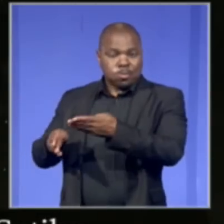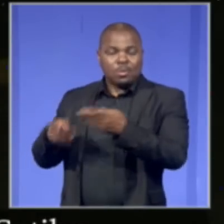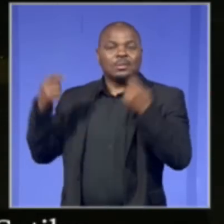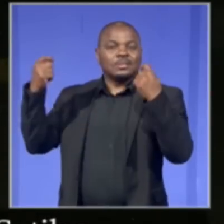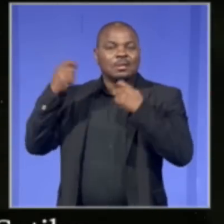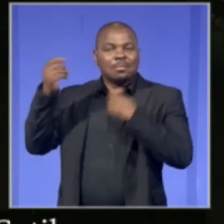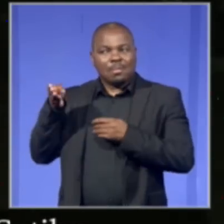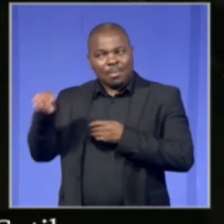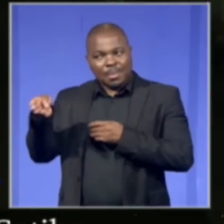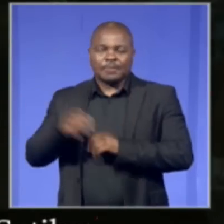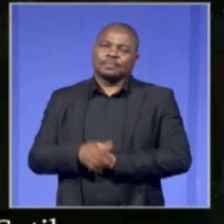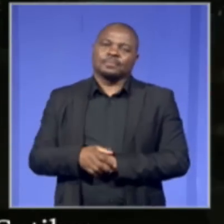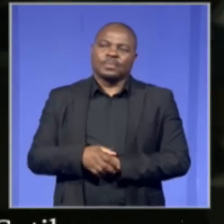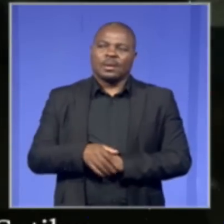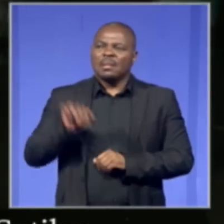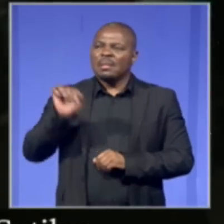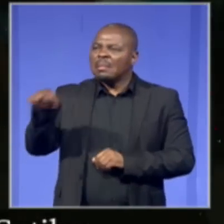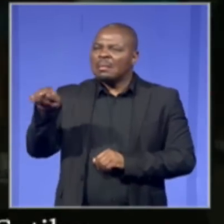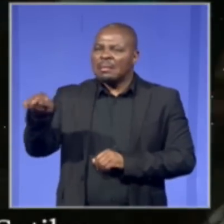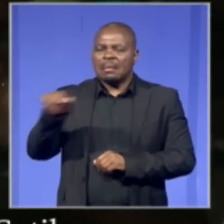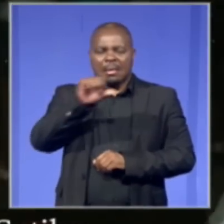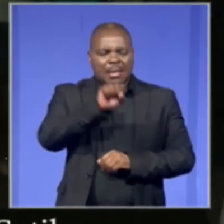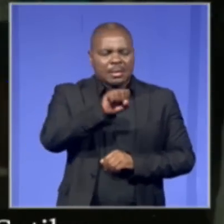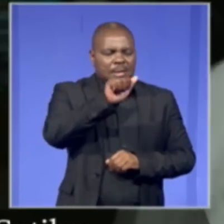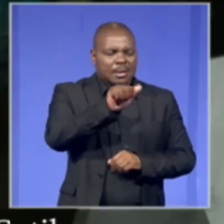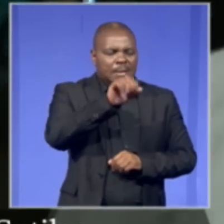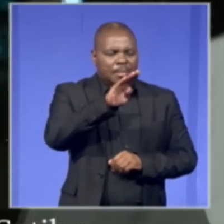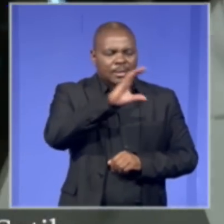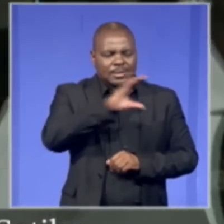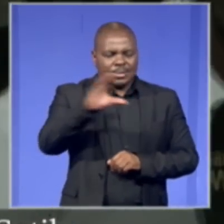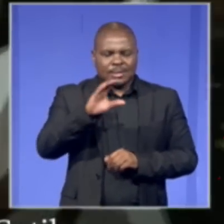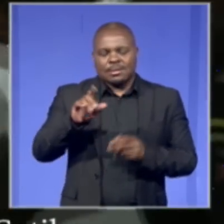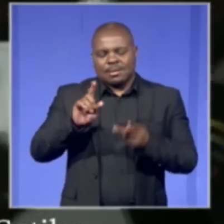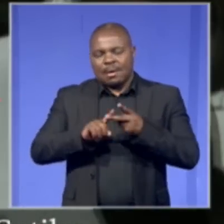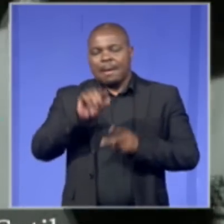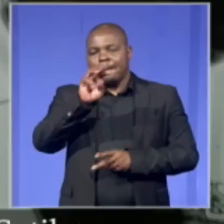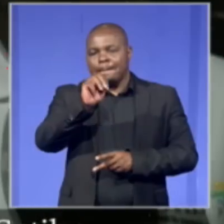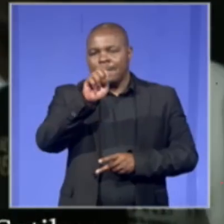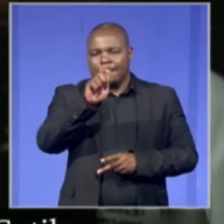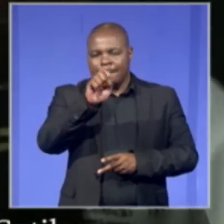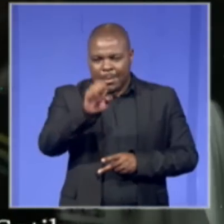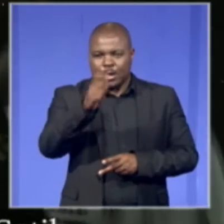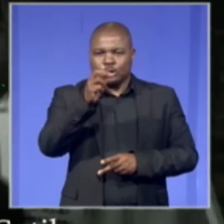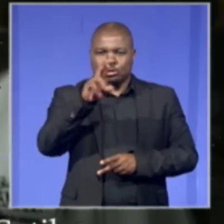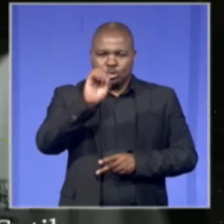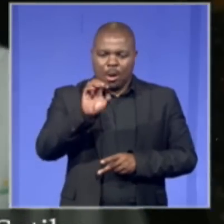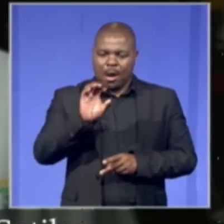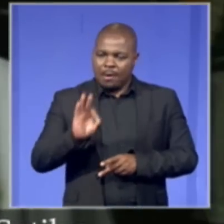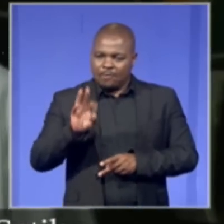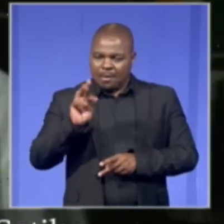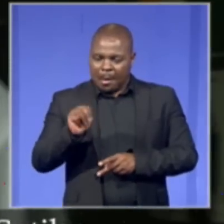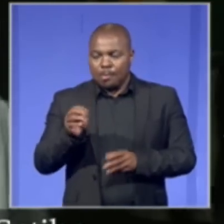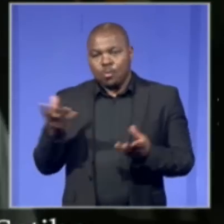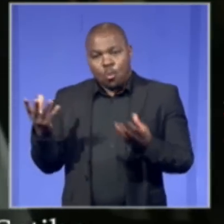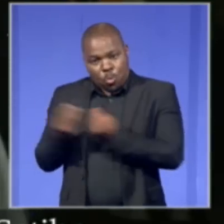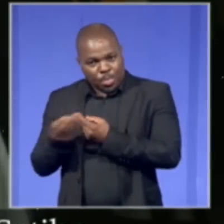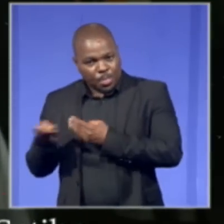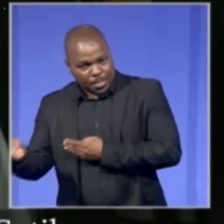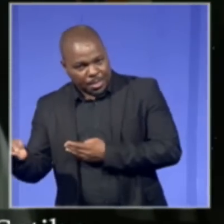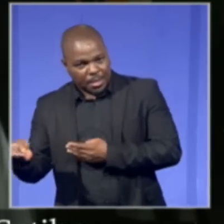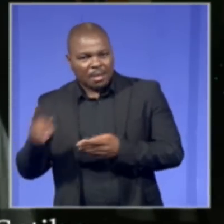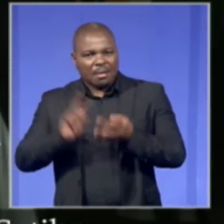eteletswe pele ke ka tshwaragano le ba SABC ka Metro FM mme re litile gape go bona gore kgante le go tla nna le keteko gape